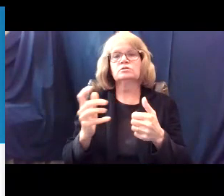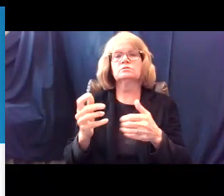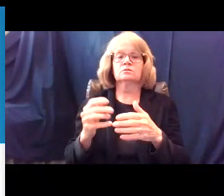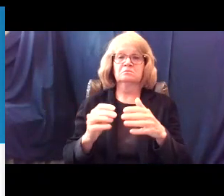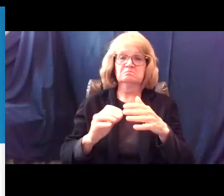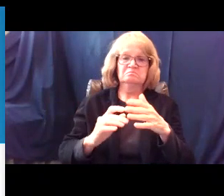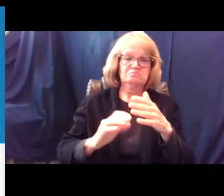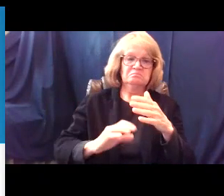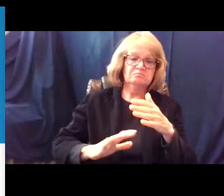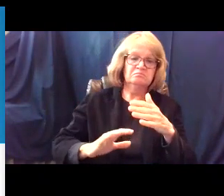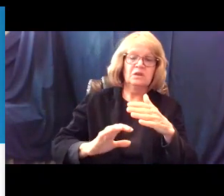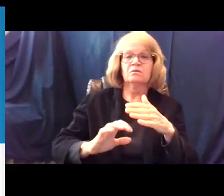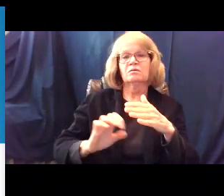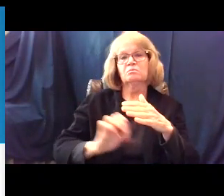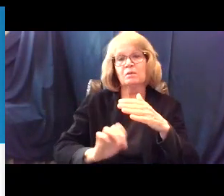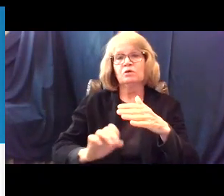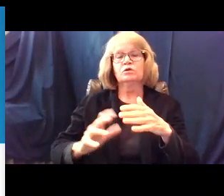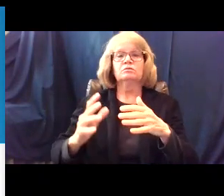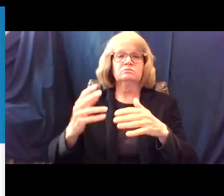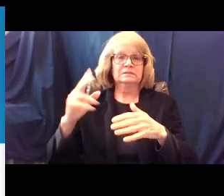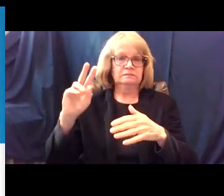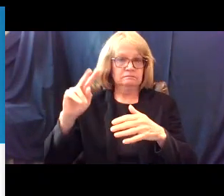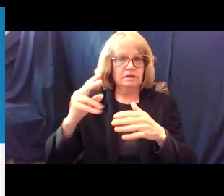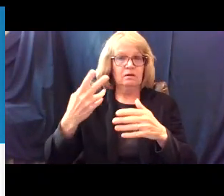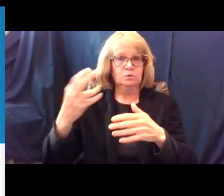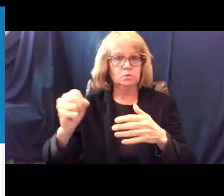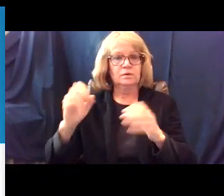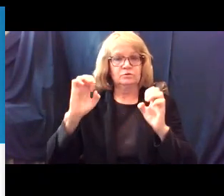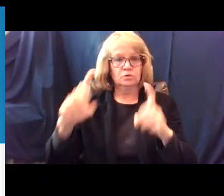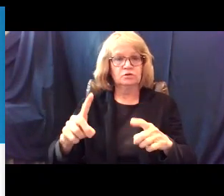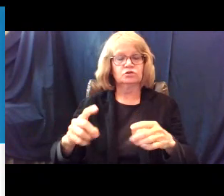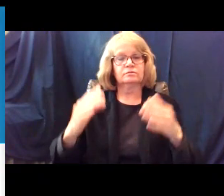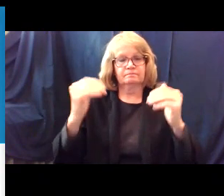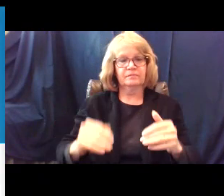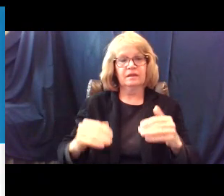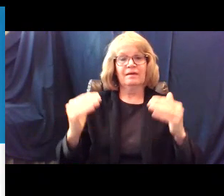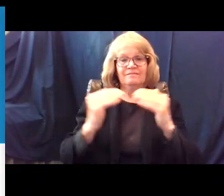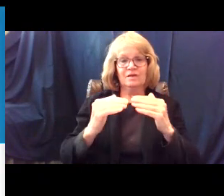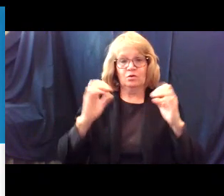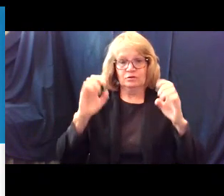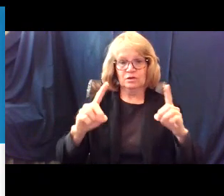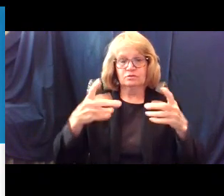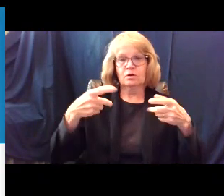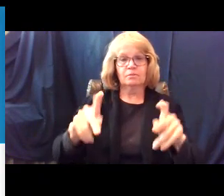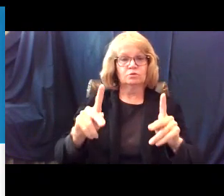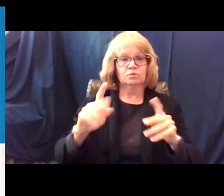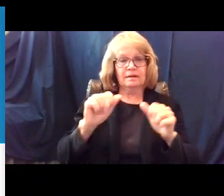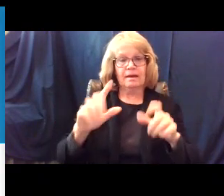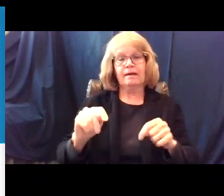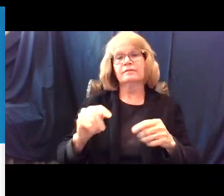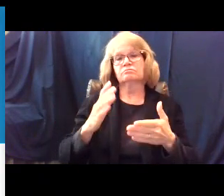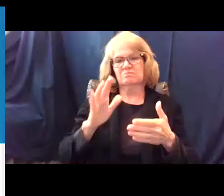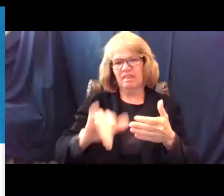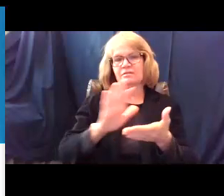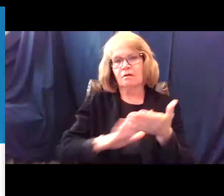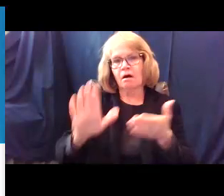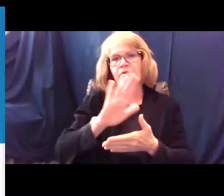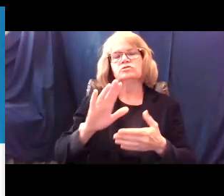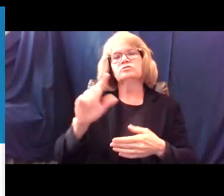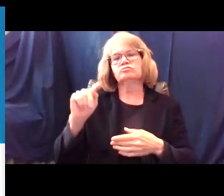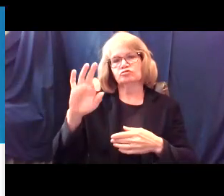education. And then the Pennsylvania Fair Educational Opportunities Act covers post-secondary education, such as colleges, trade schools, and